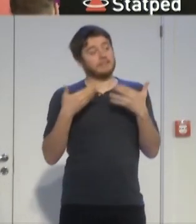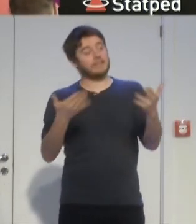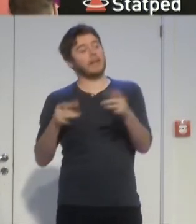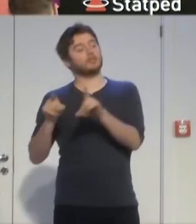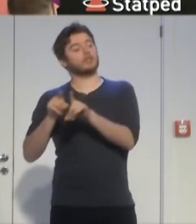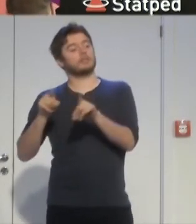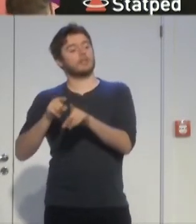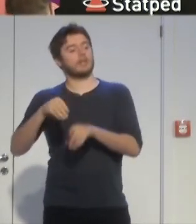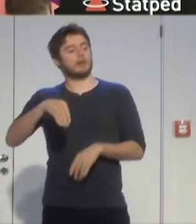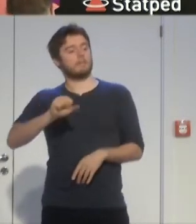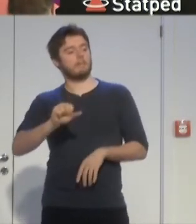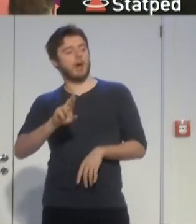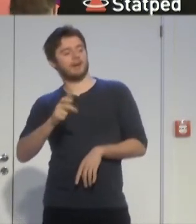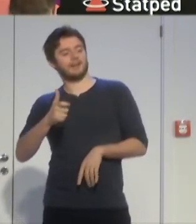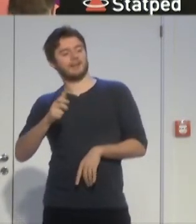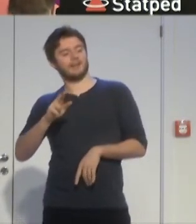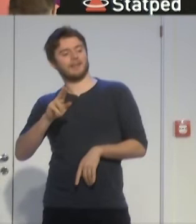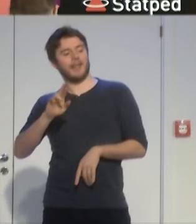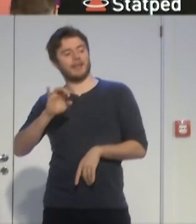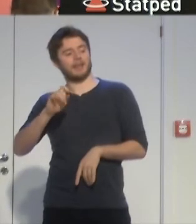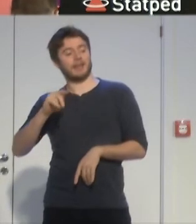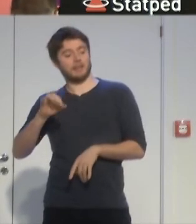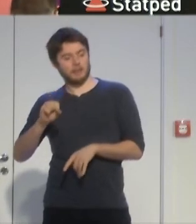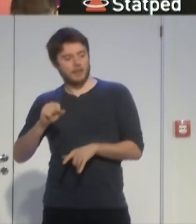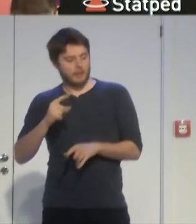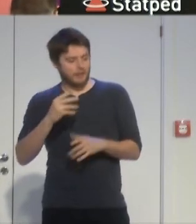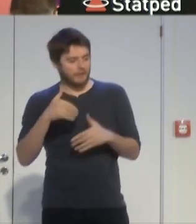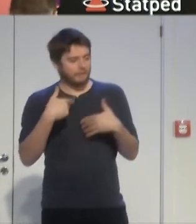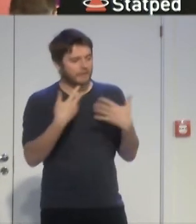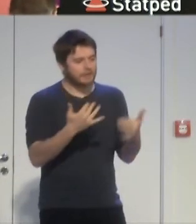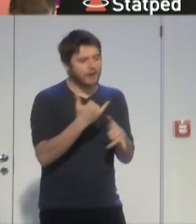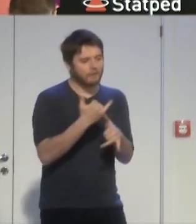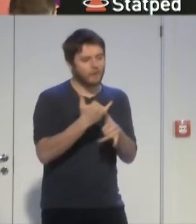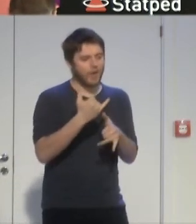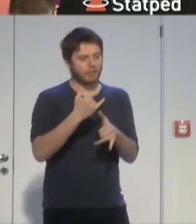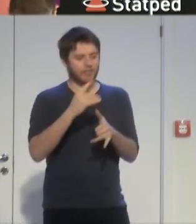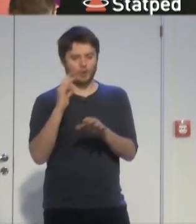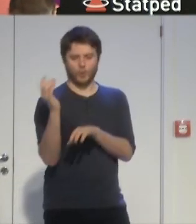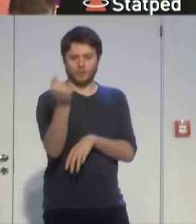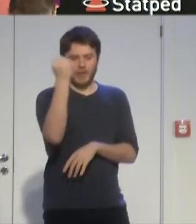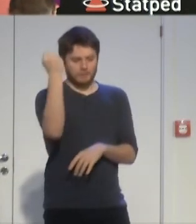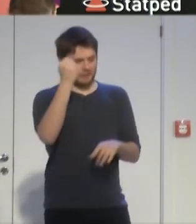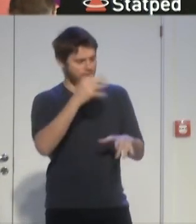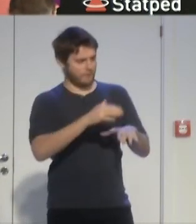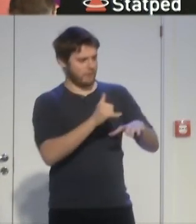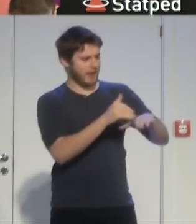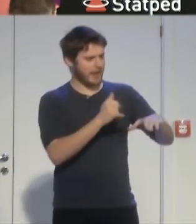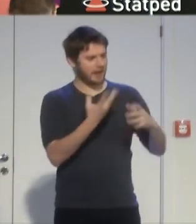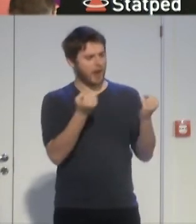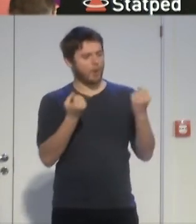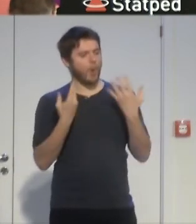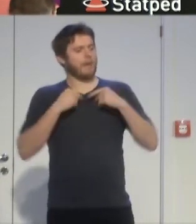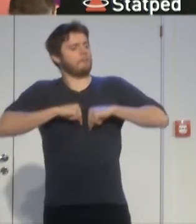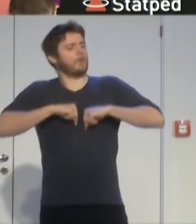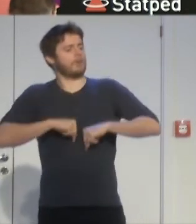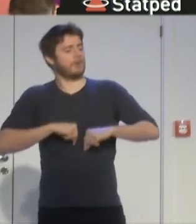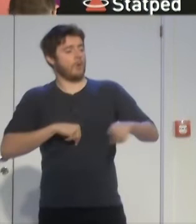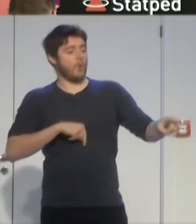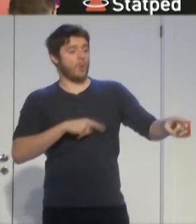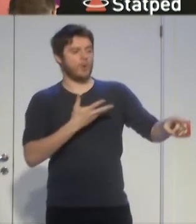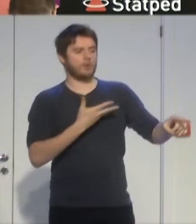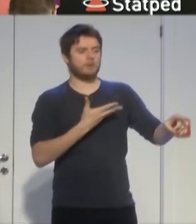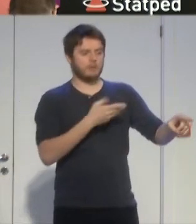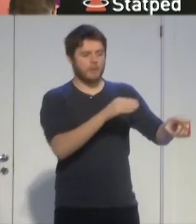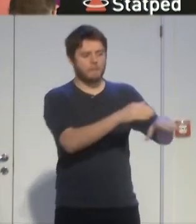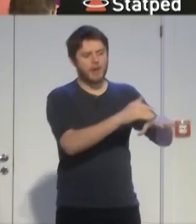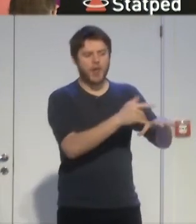to capture what could be an embodied concept of Marie. And Marie was very much attached to her knife.